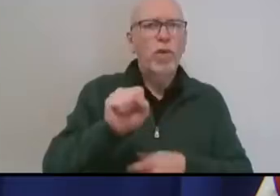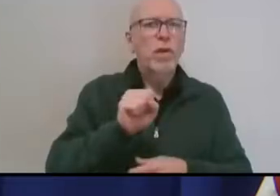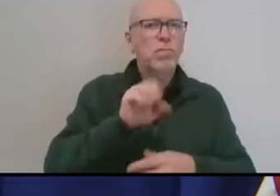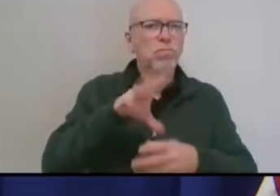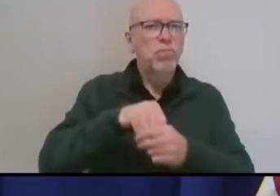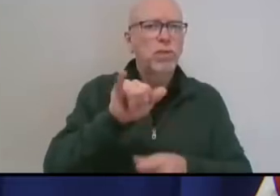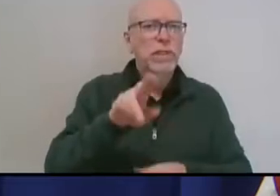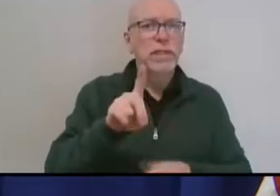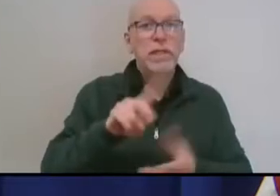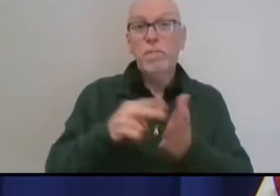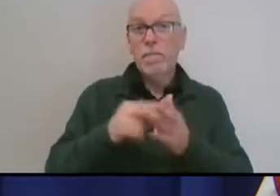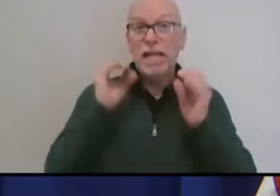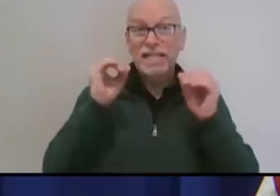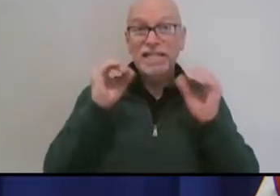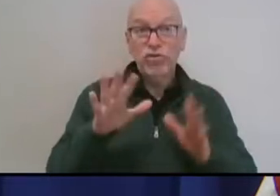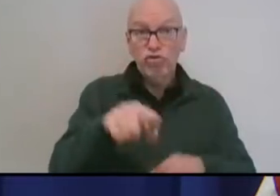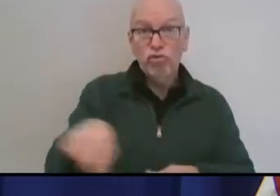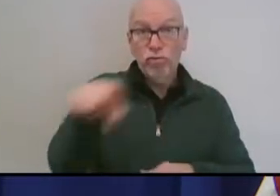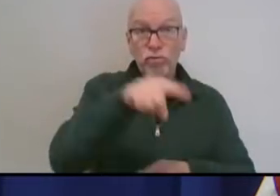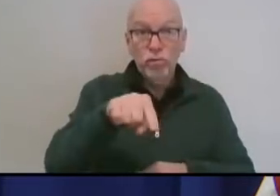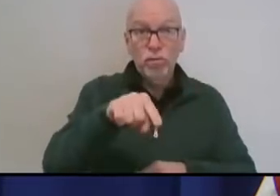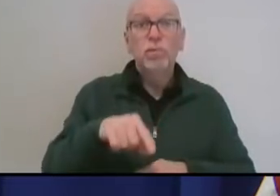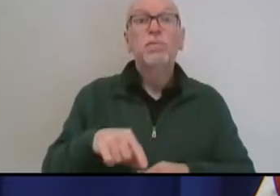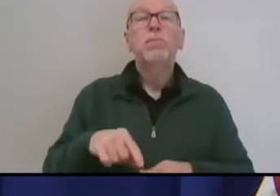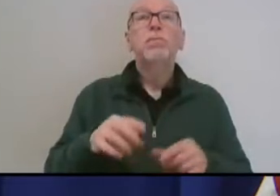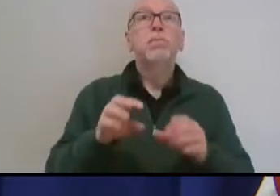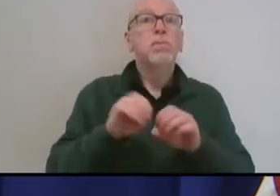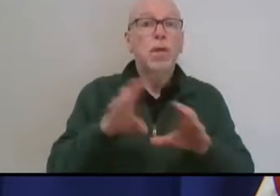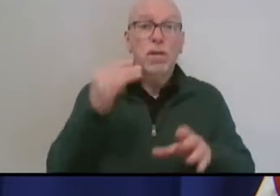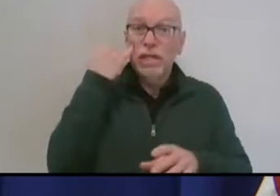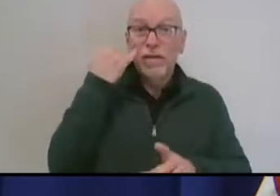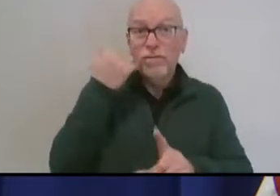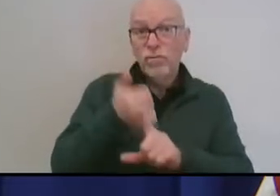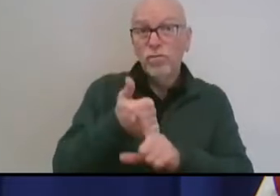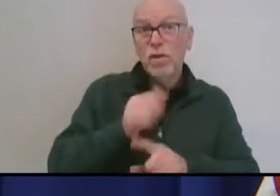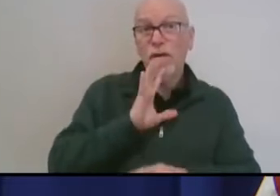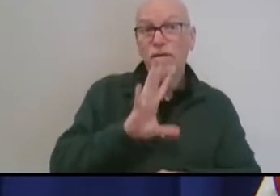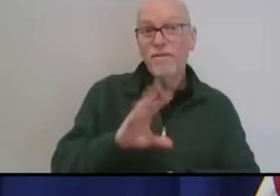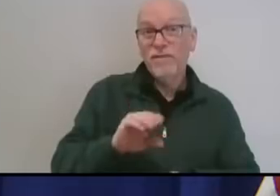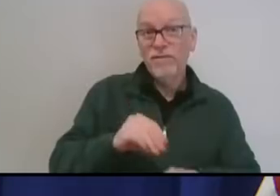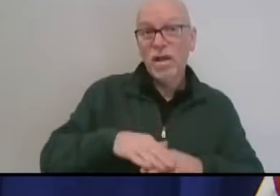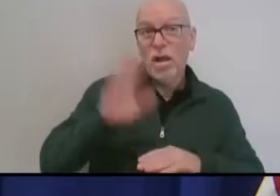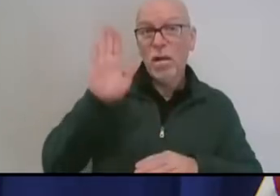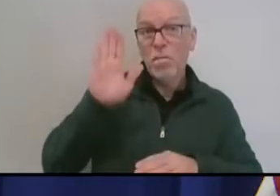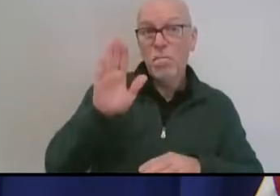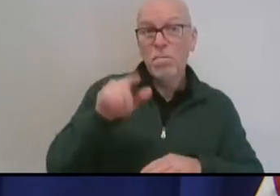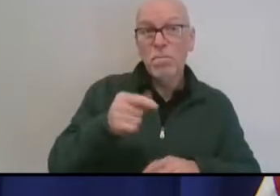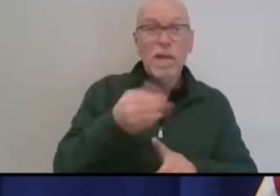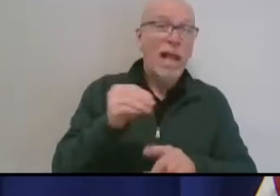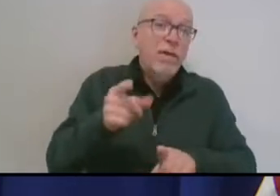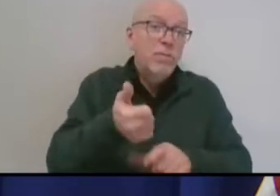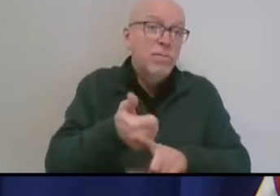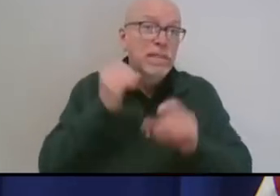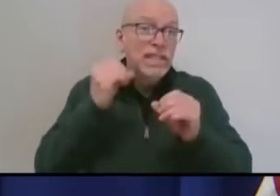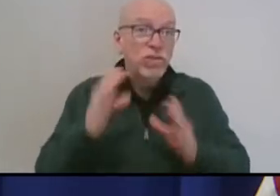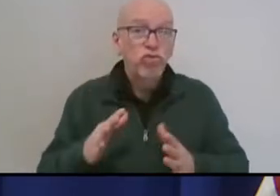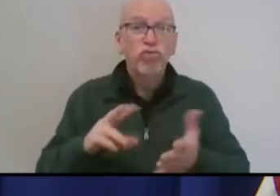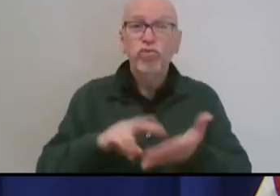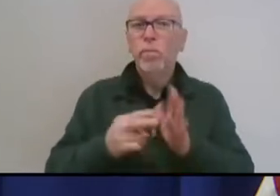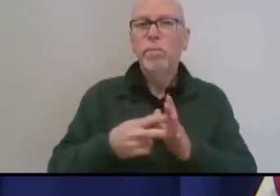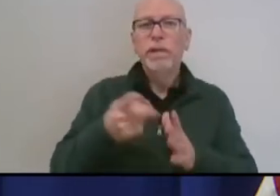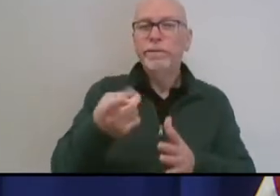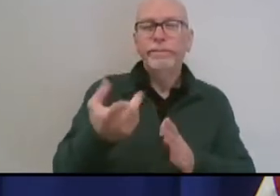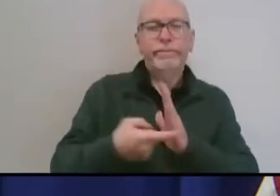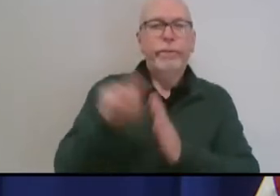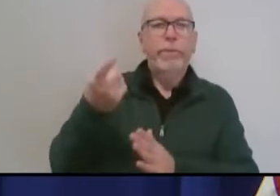our teachers is, obviously, if you're 50 or older and you're a teacher, you're